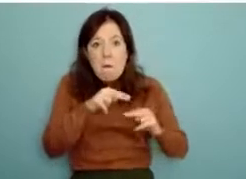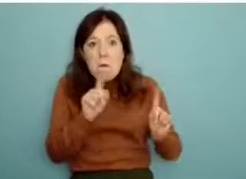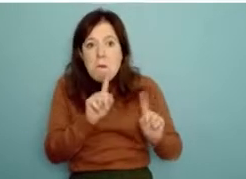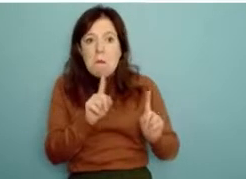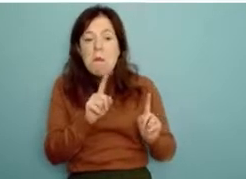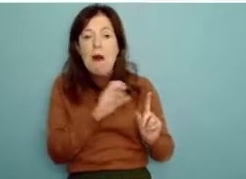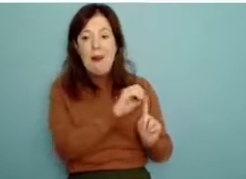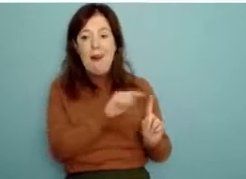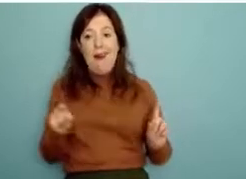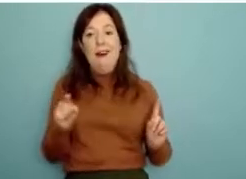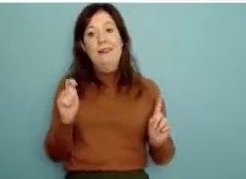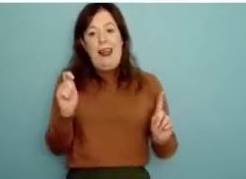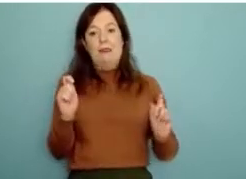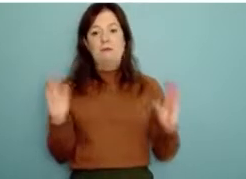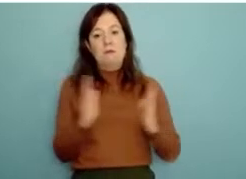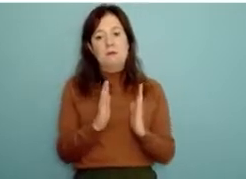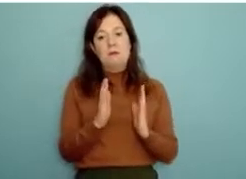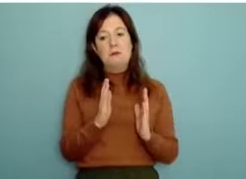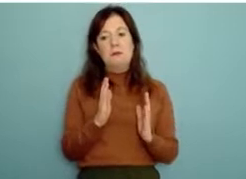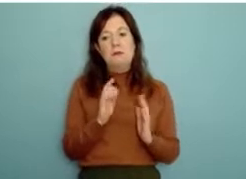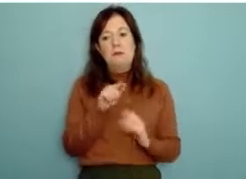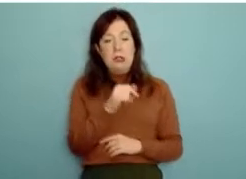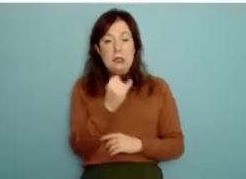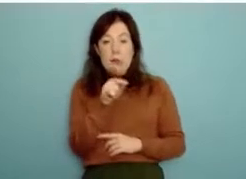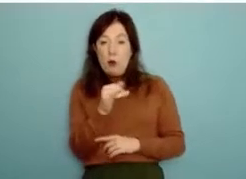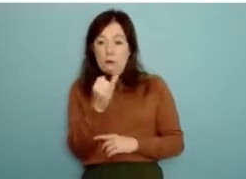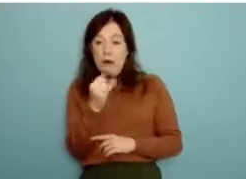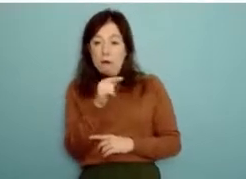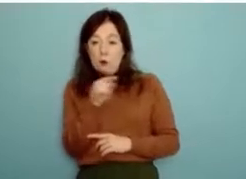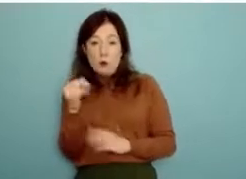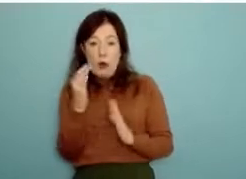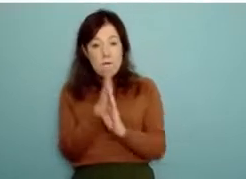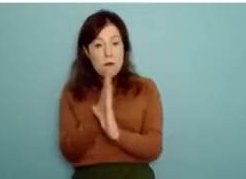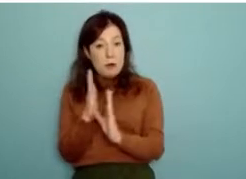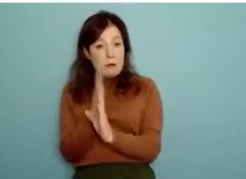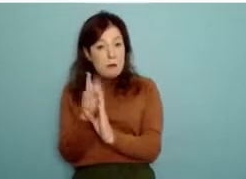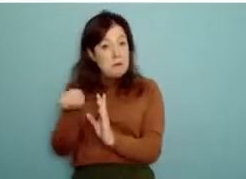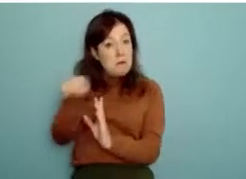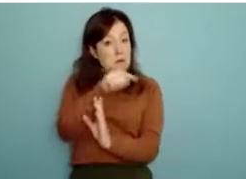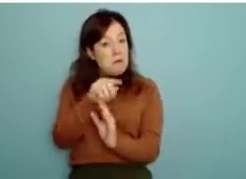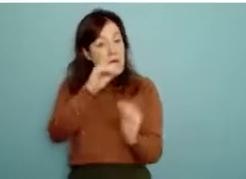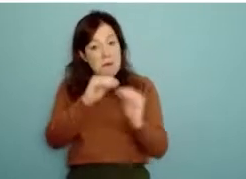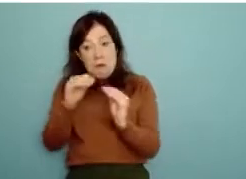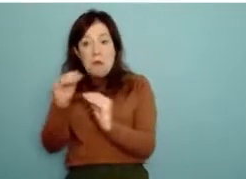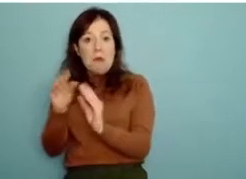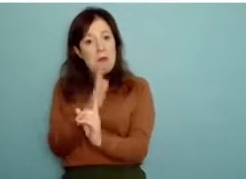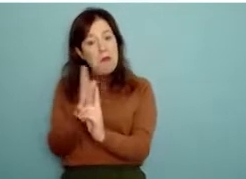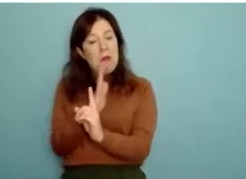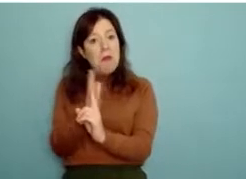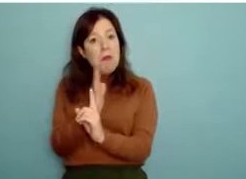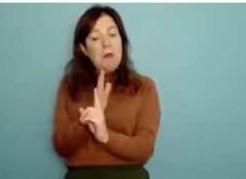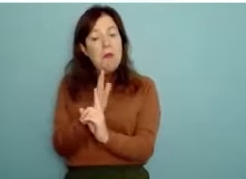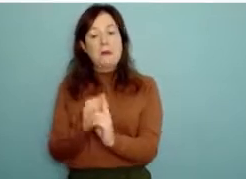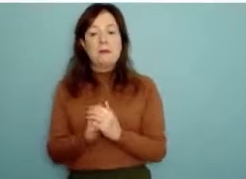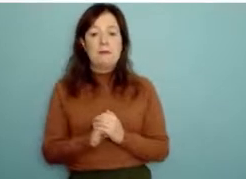from the group was about 6.7 to 7. So what was also interesting was that the